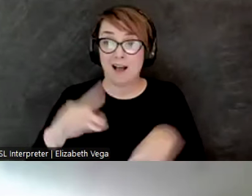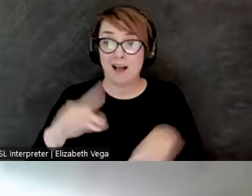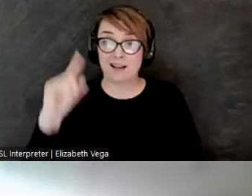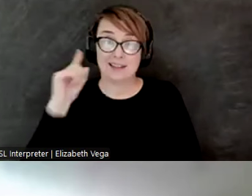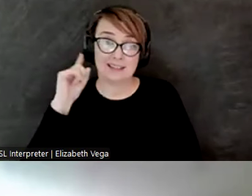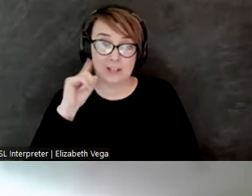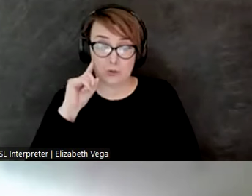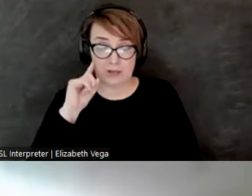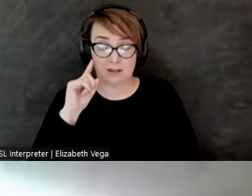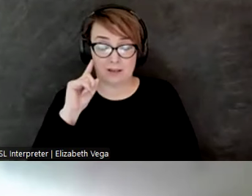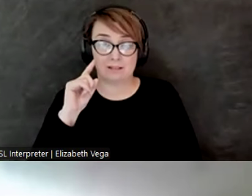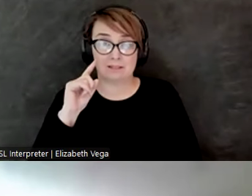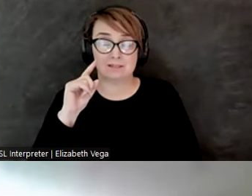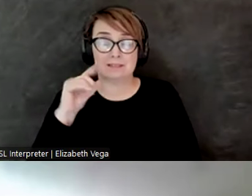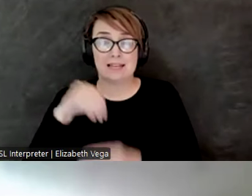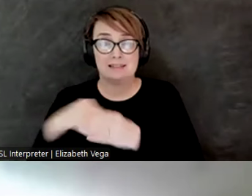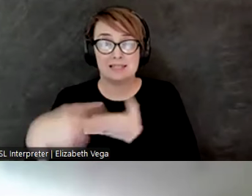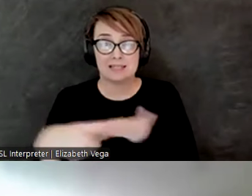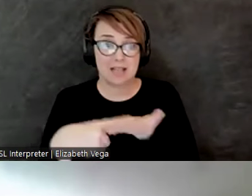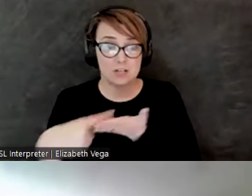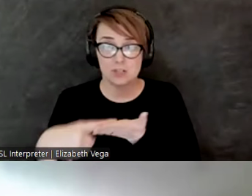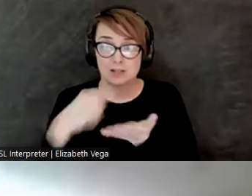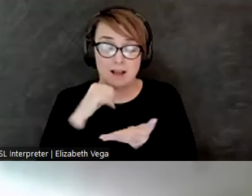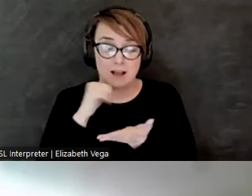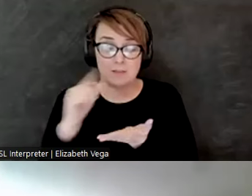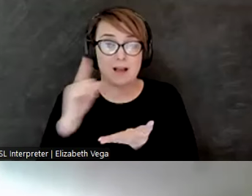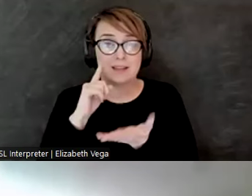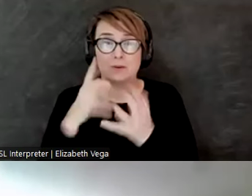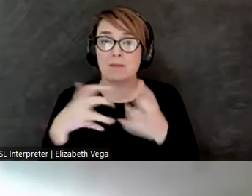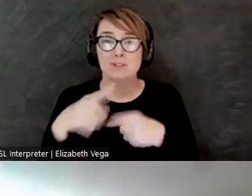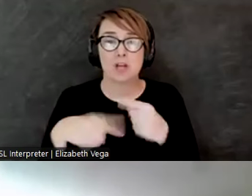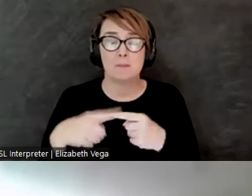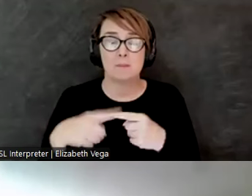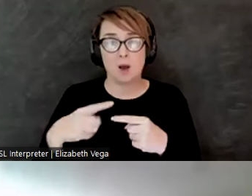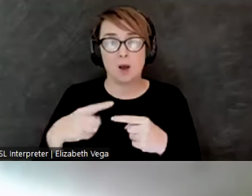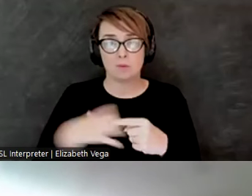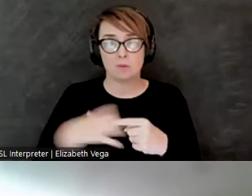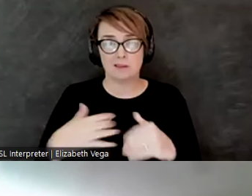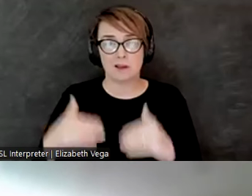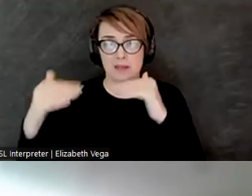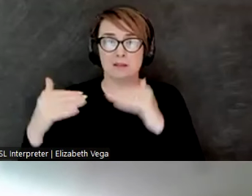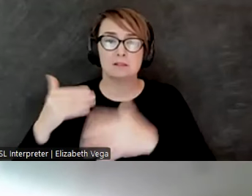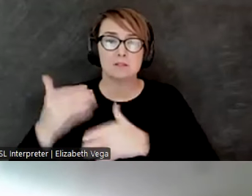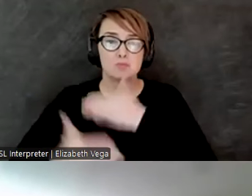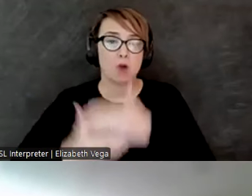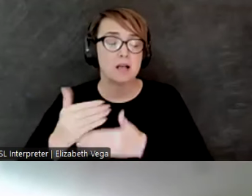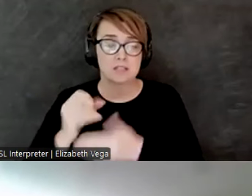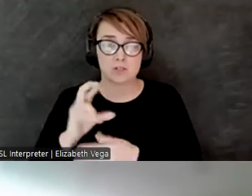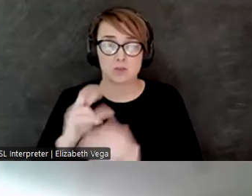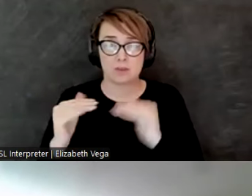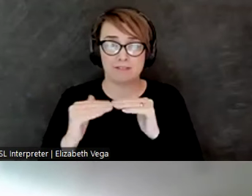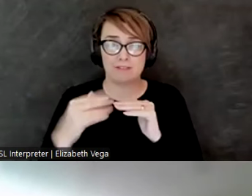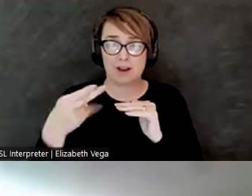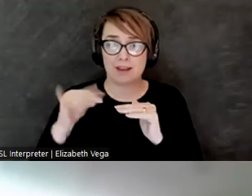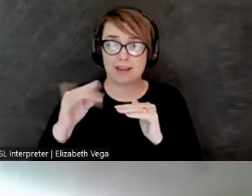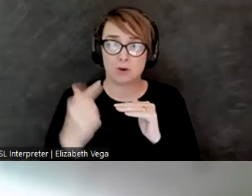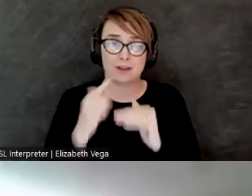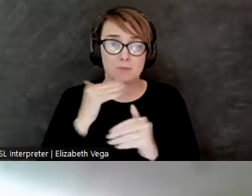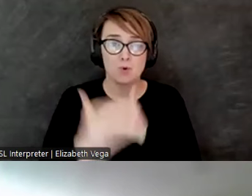and discussions is a lot about the appeals process and the fair hearing process. And I was thinking